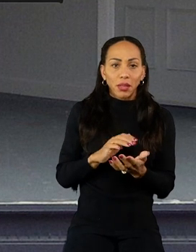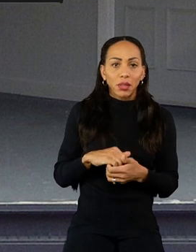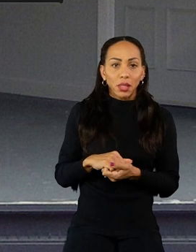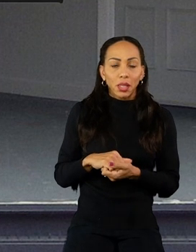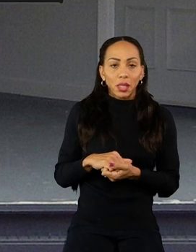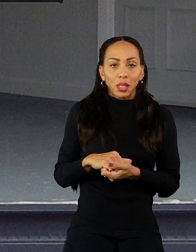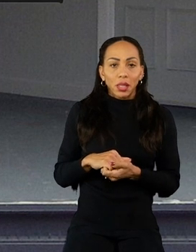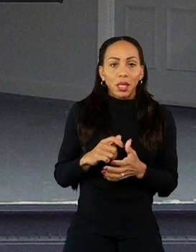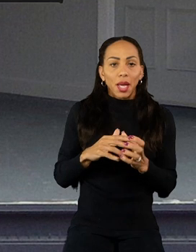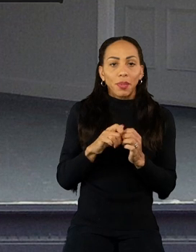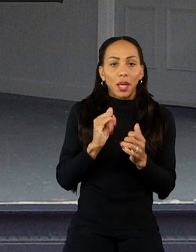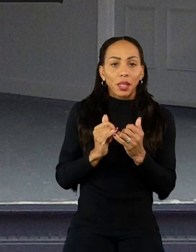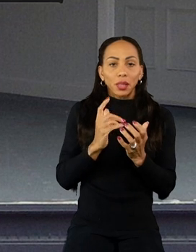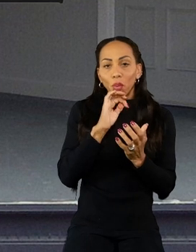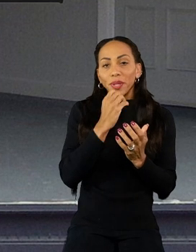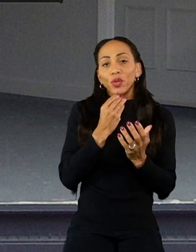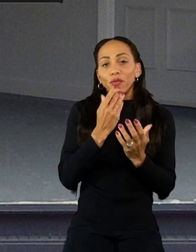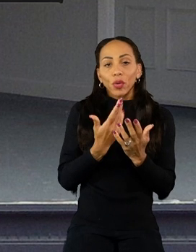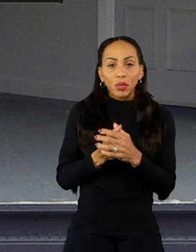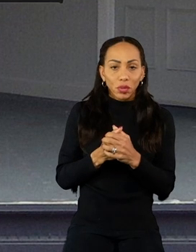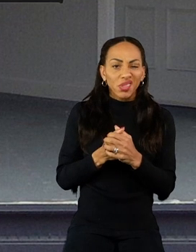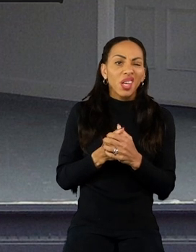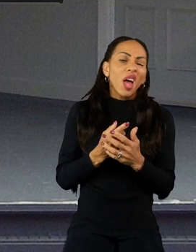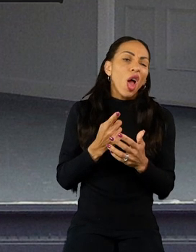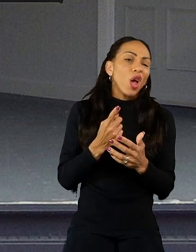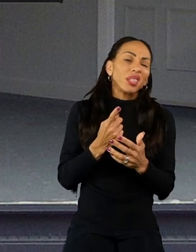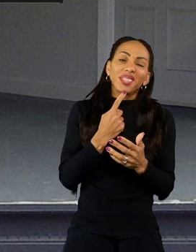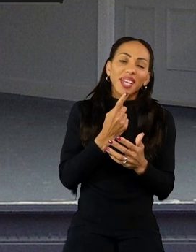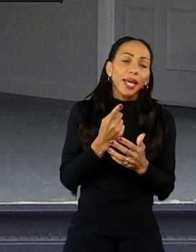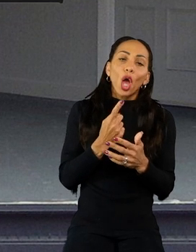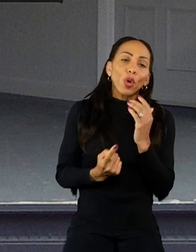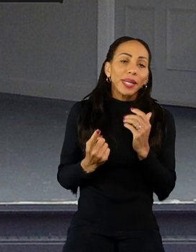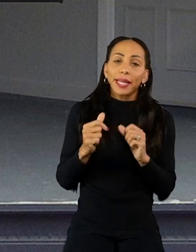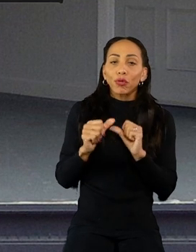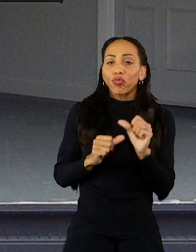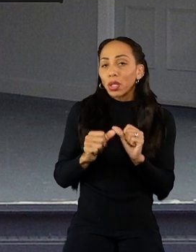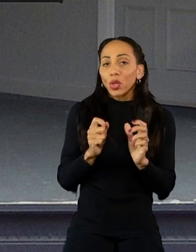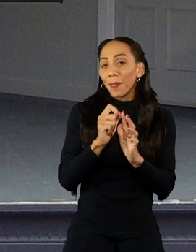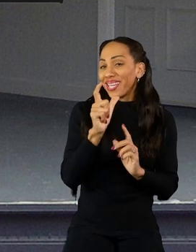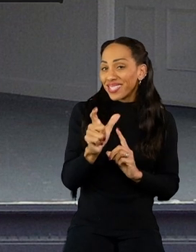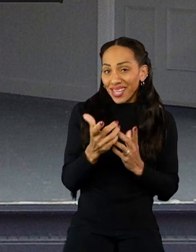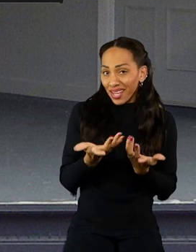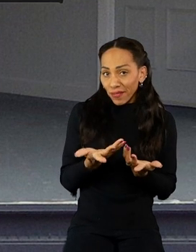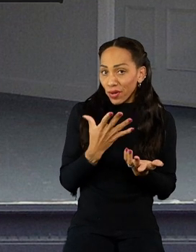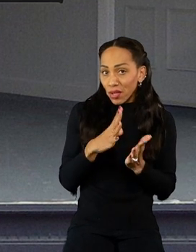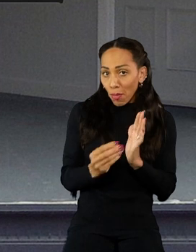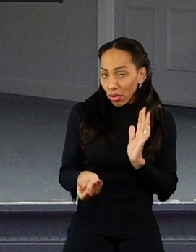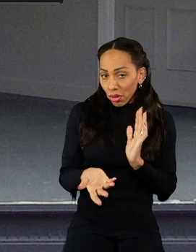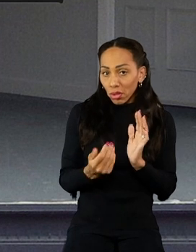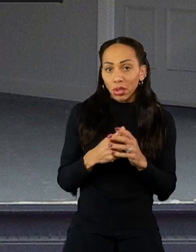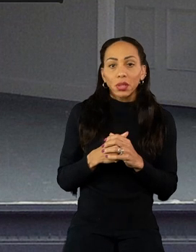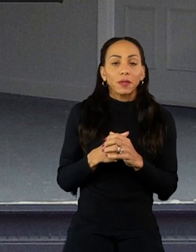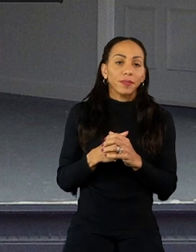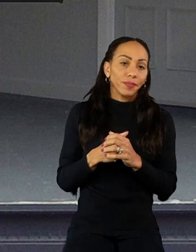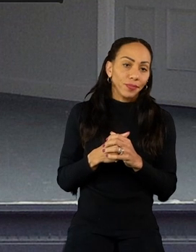like, it, how you absolutely, talk it could about be that. Very useful. I mean, at least to say it is only runs on this particular software, only runs on a PC.